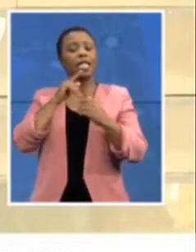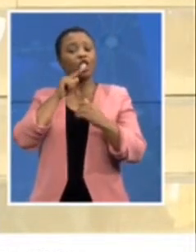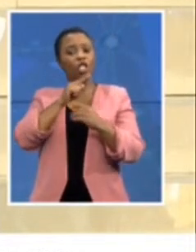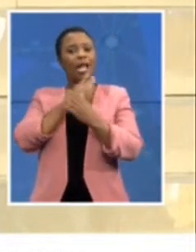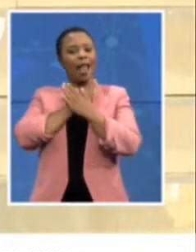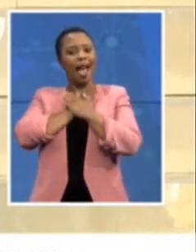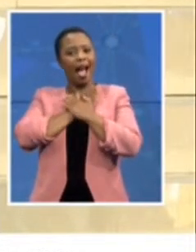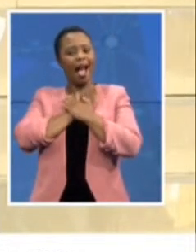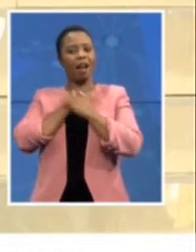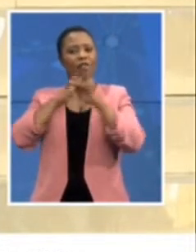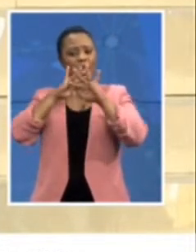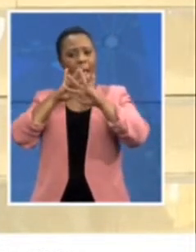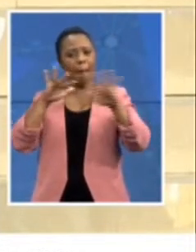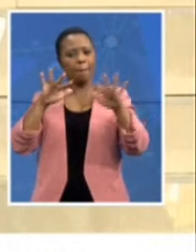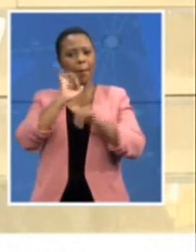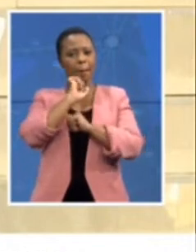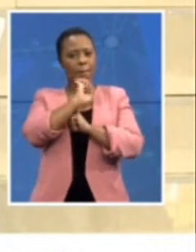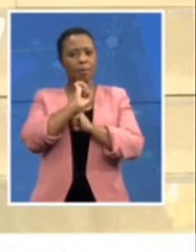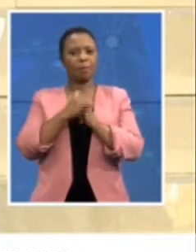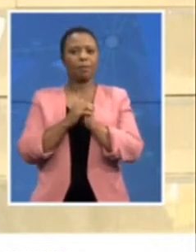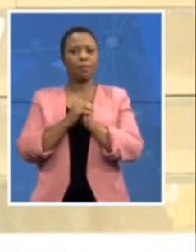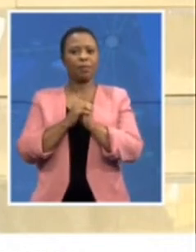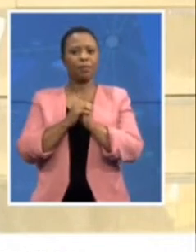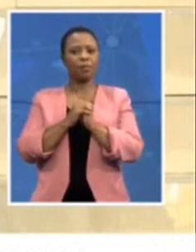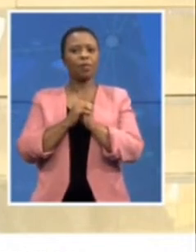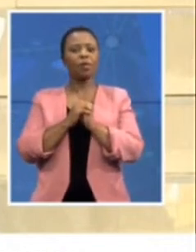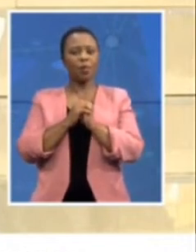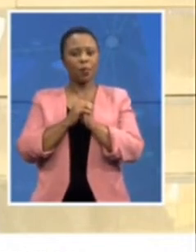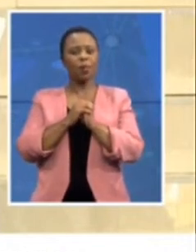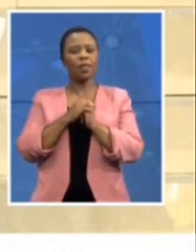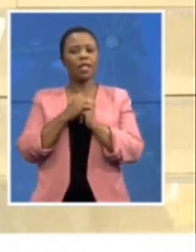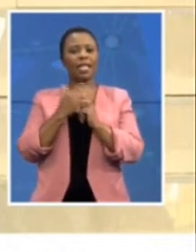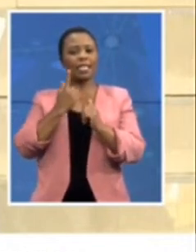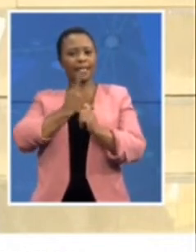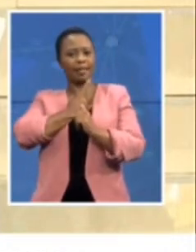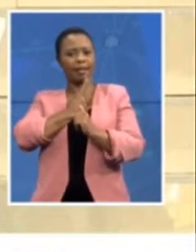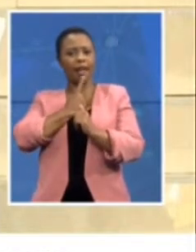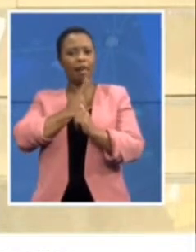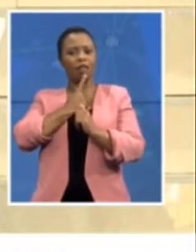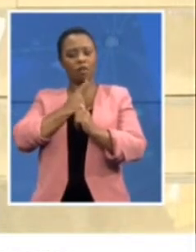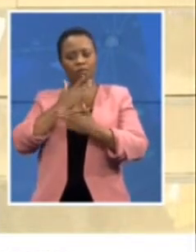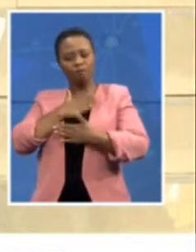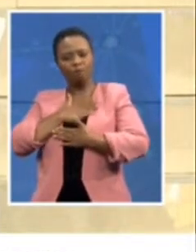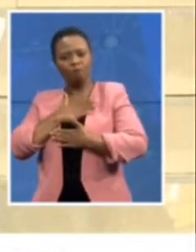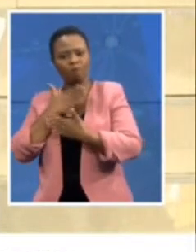every single part of herself to this very passion of others.